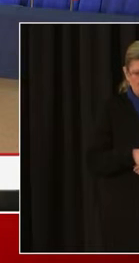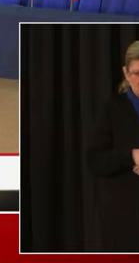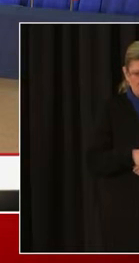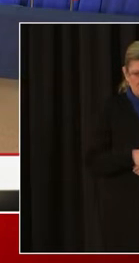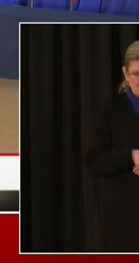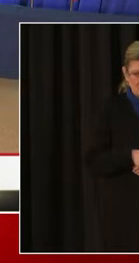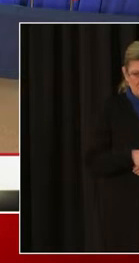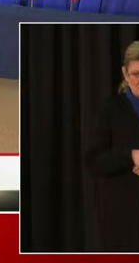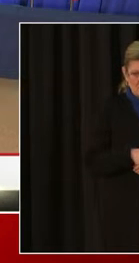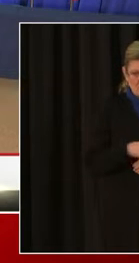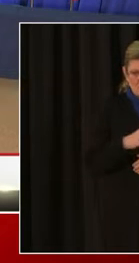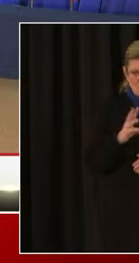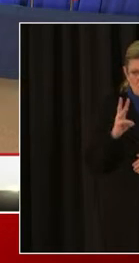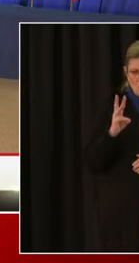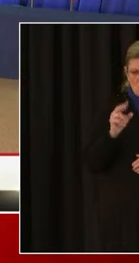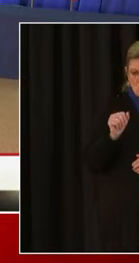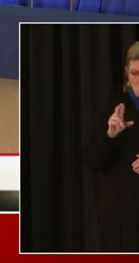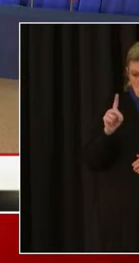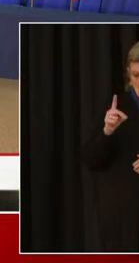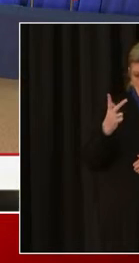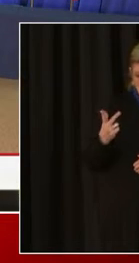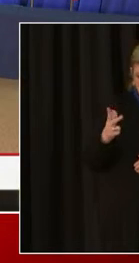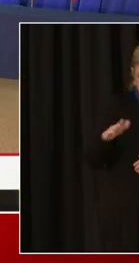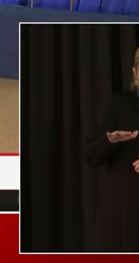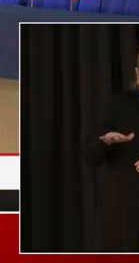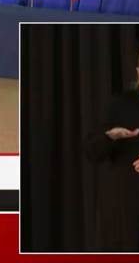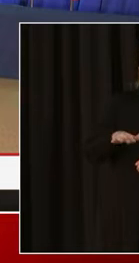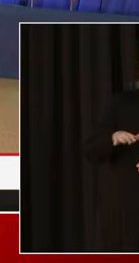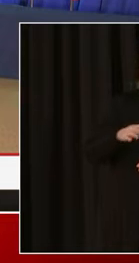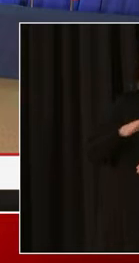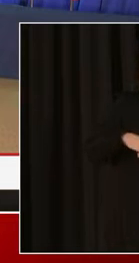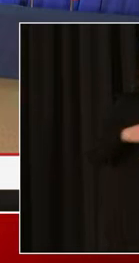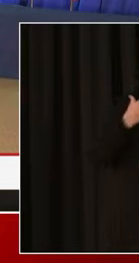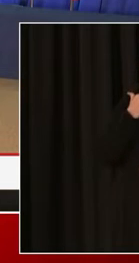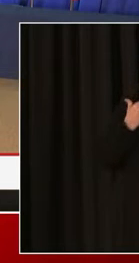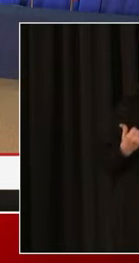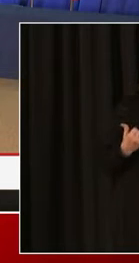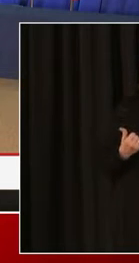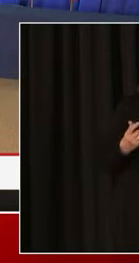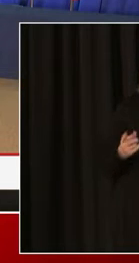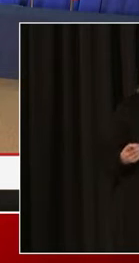Laura. From Ward 3. Laura, your line is unmuted.